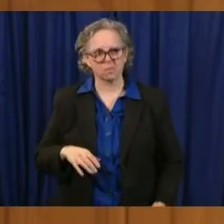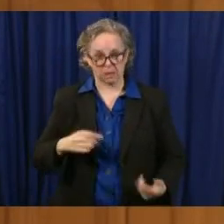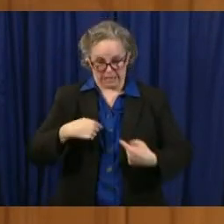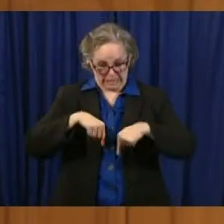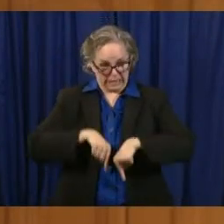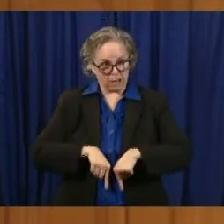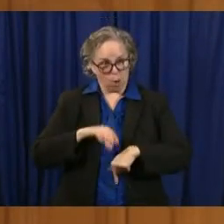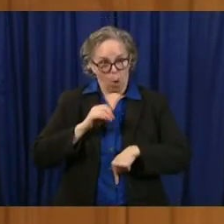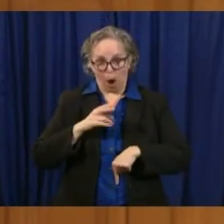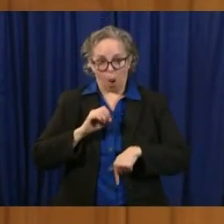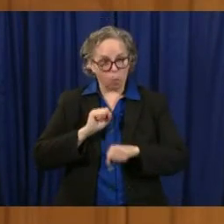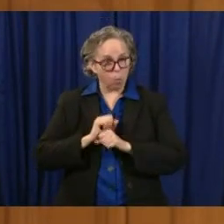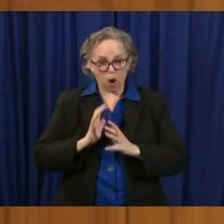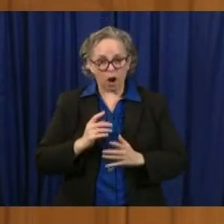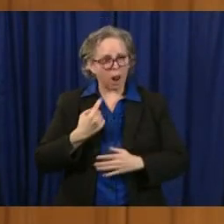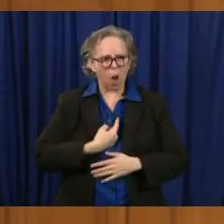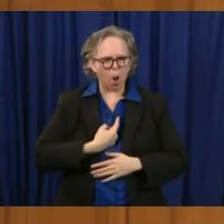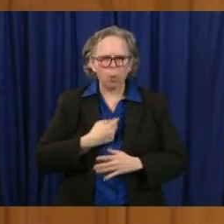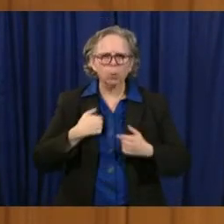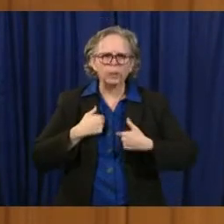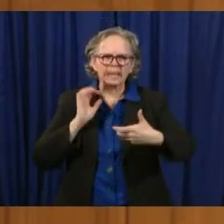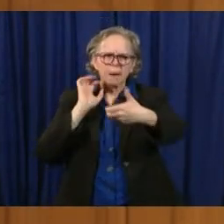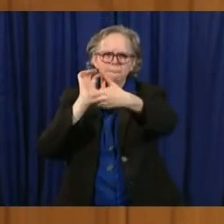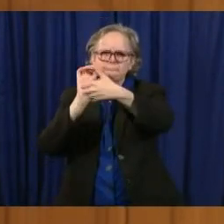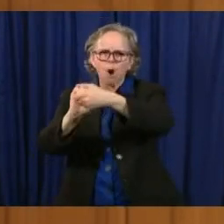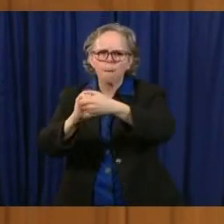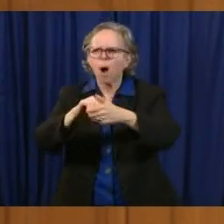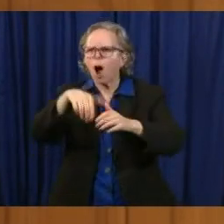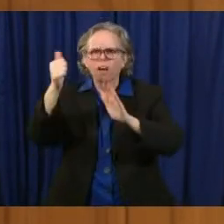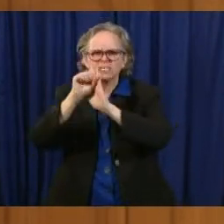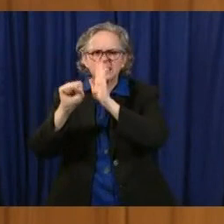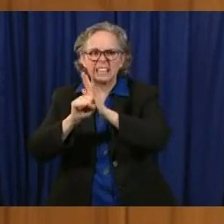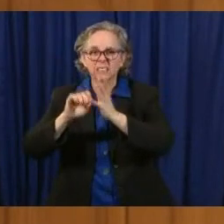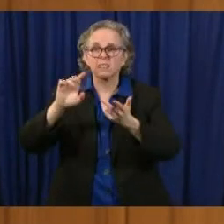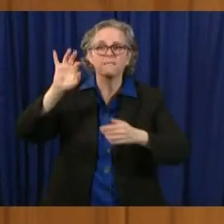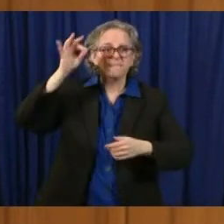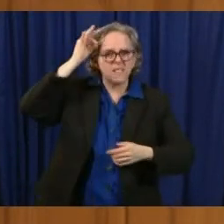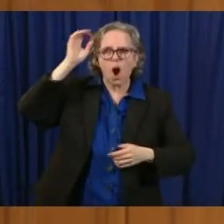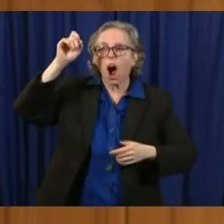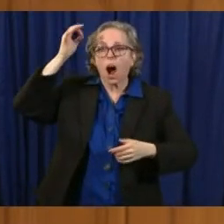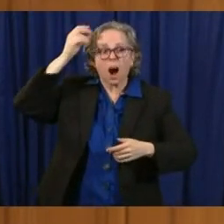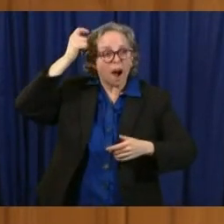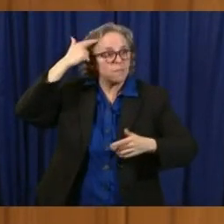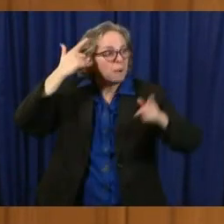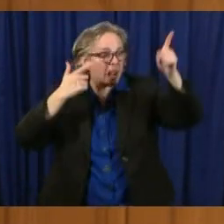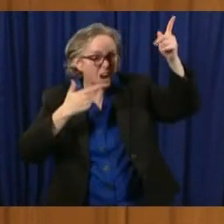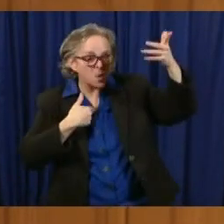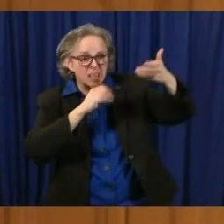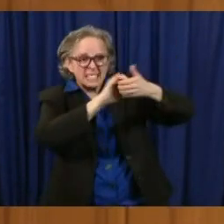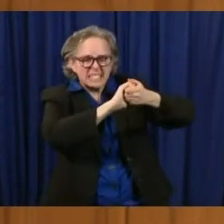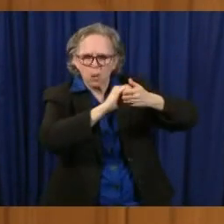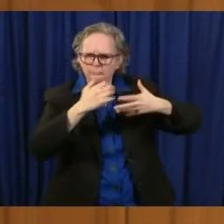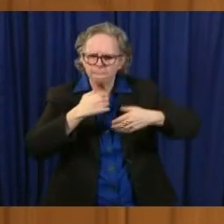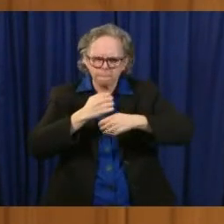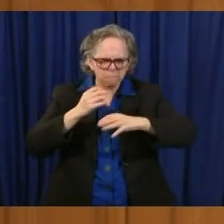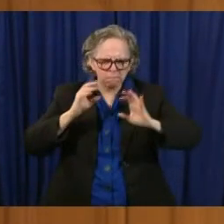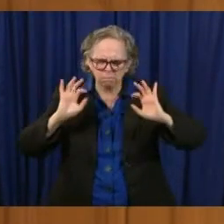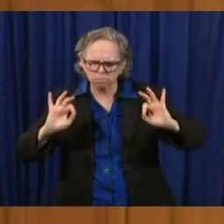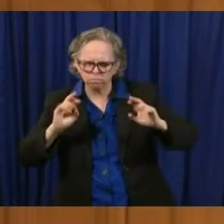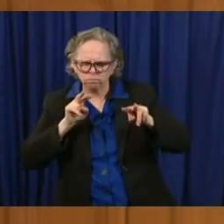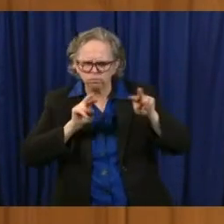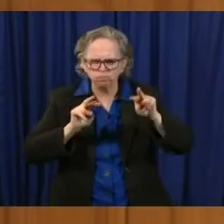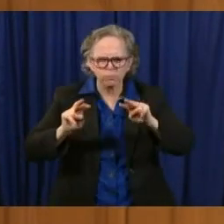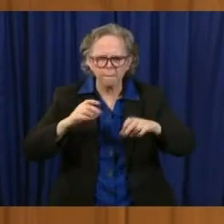House, on trying to make sure we're always doing the best practices. It is an evolving disease. People have had to work hard against